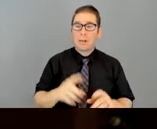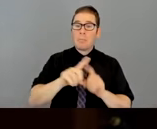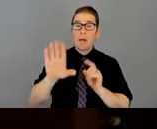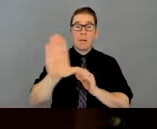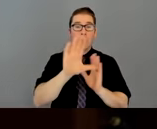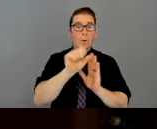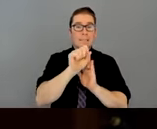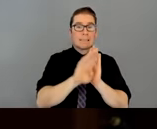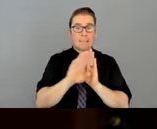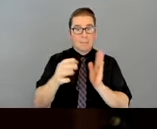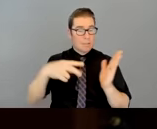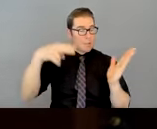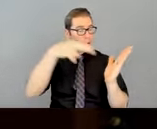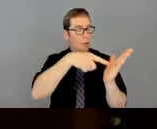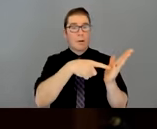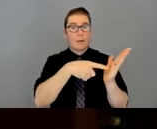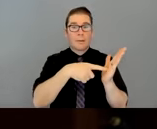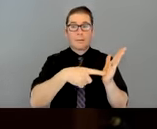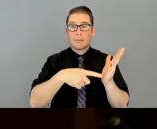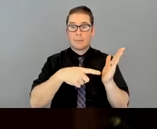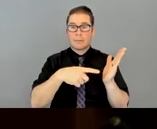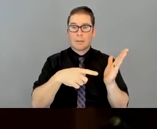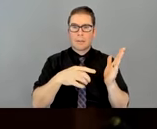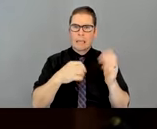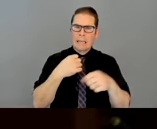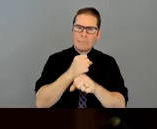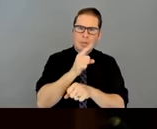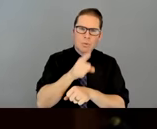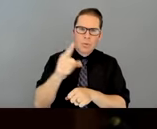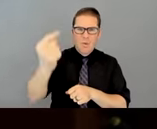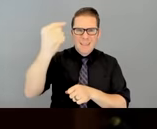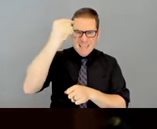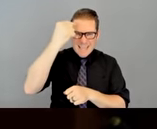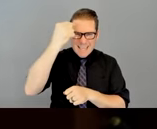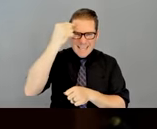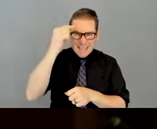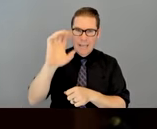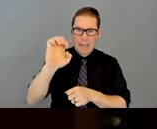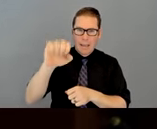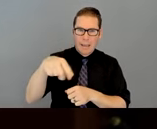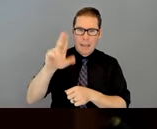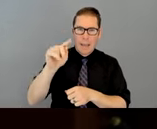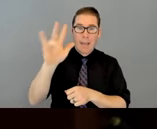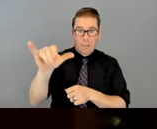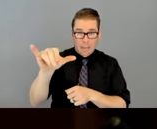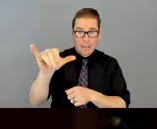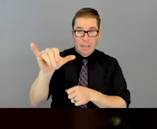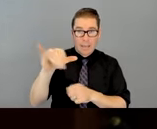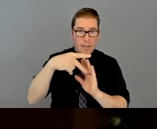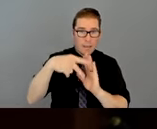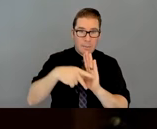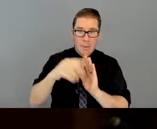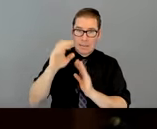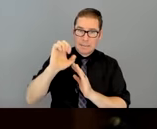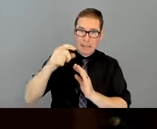syllabus, make sure that you have equity-minded policies. And Mav, I don't know if you want to make a quick